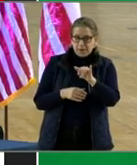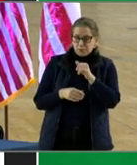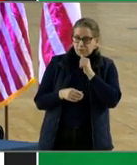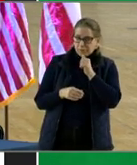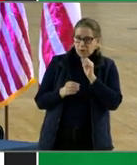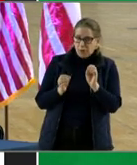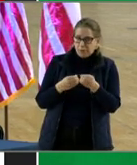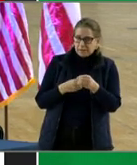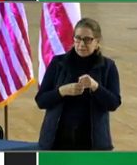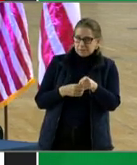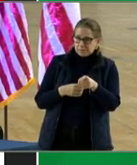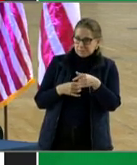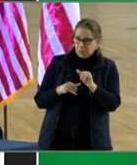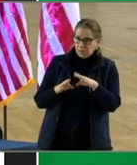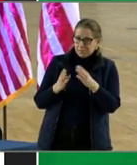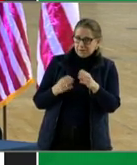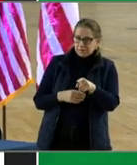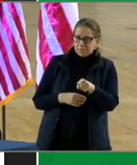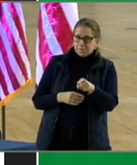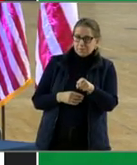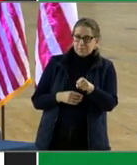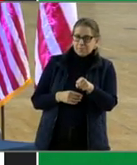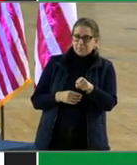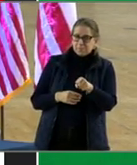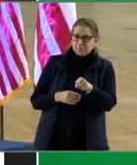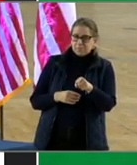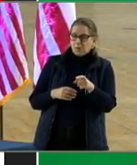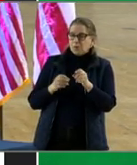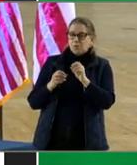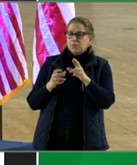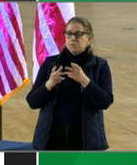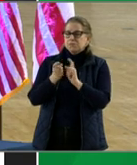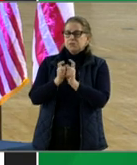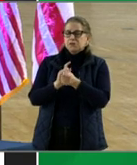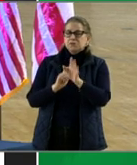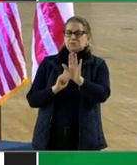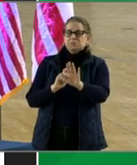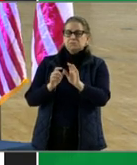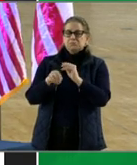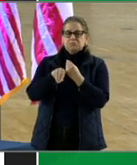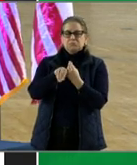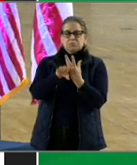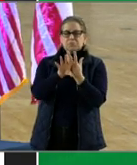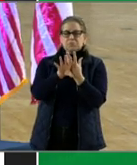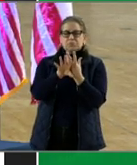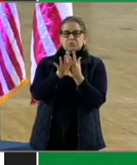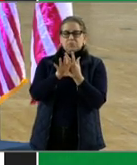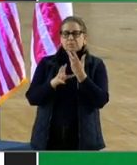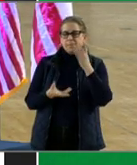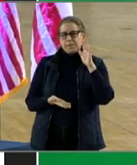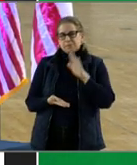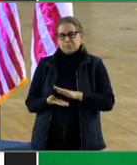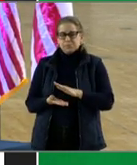services to their patients in a telehealth way and reduce the staffing in their private practice to become